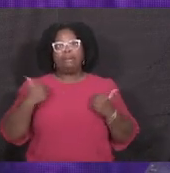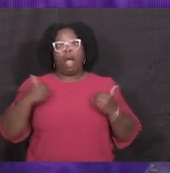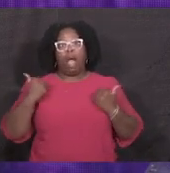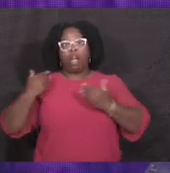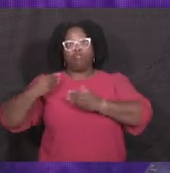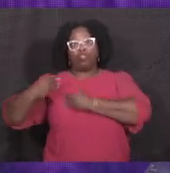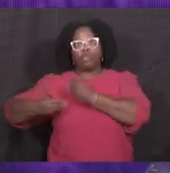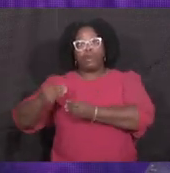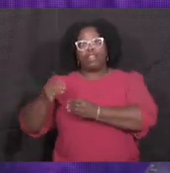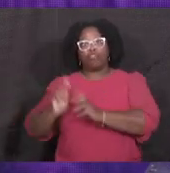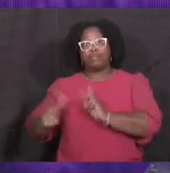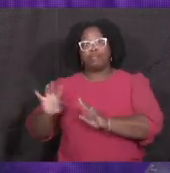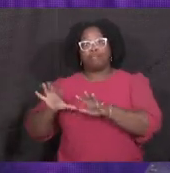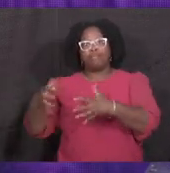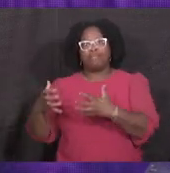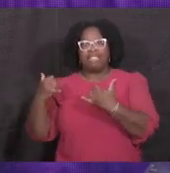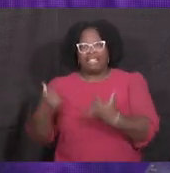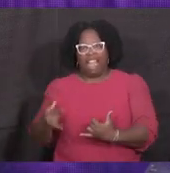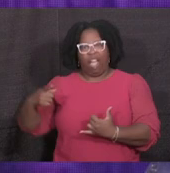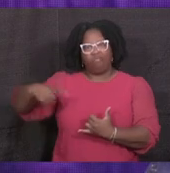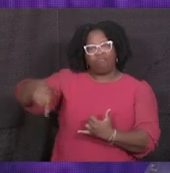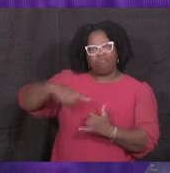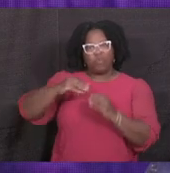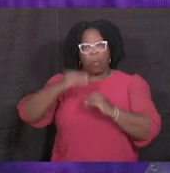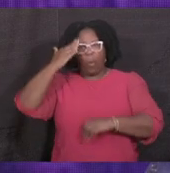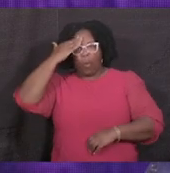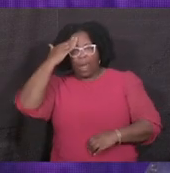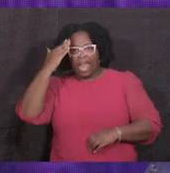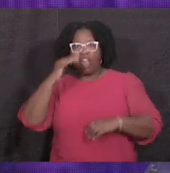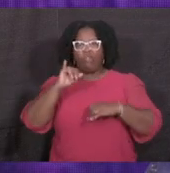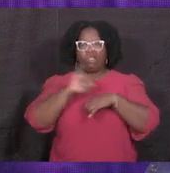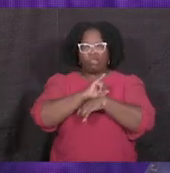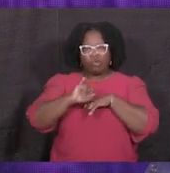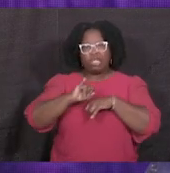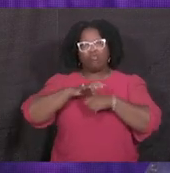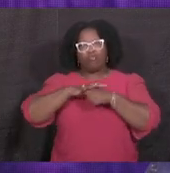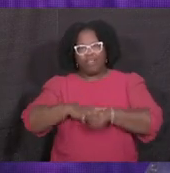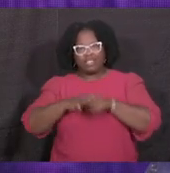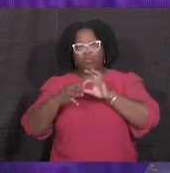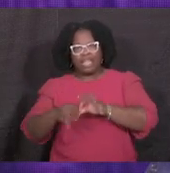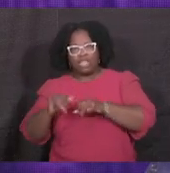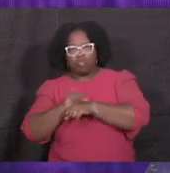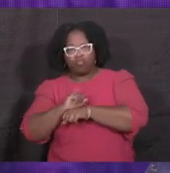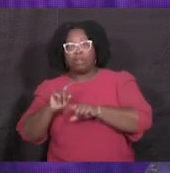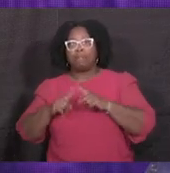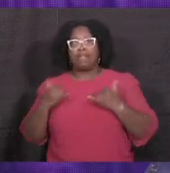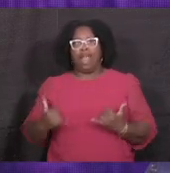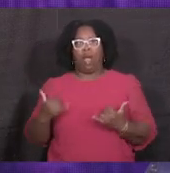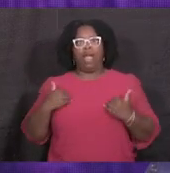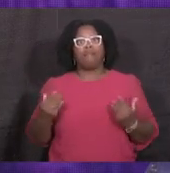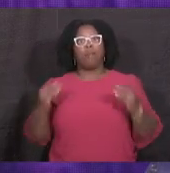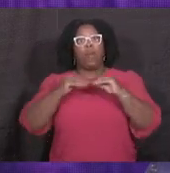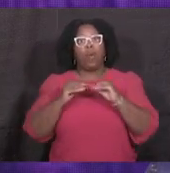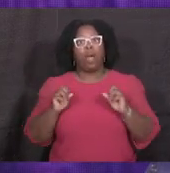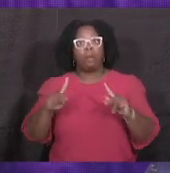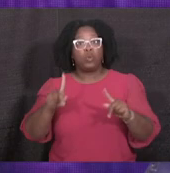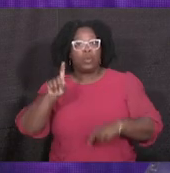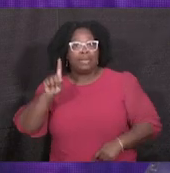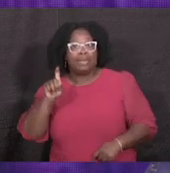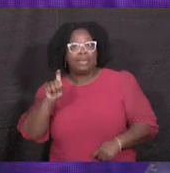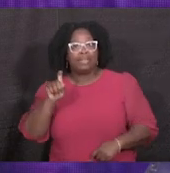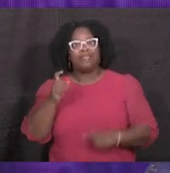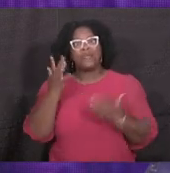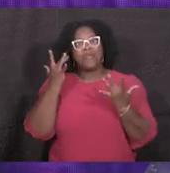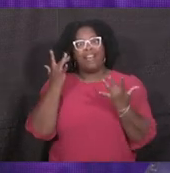in addition to being aware of, you know, the industry and the stresses of the industry, they may have more opportunities at building a career because of access to